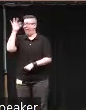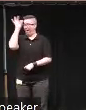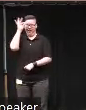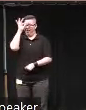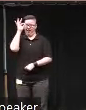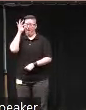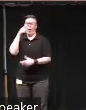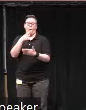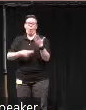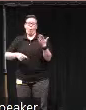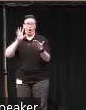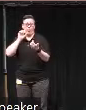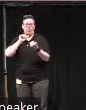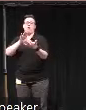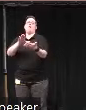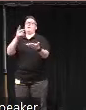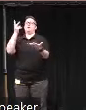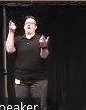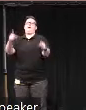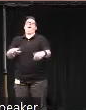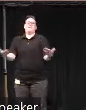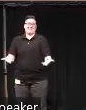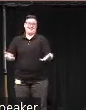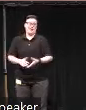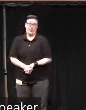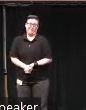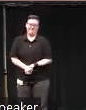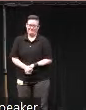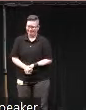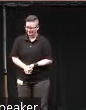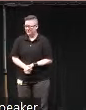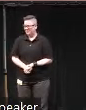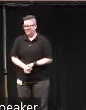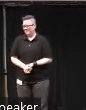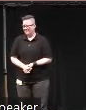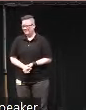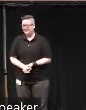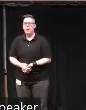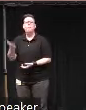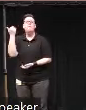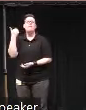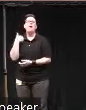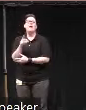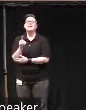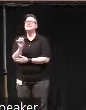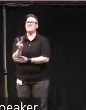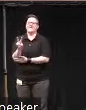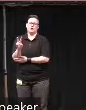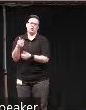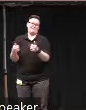will be faced with, the challenges ahead. And I was a division chief at